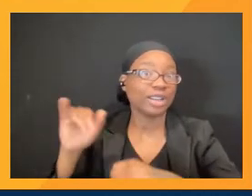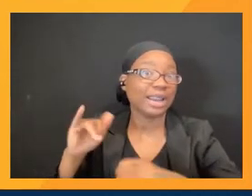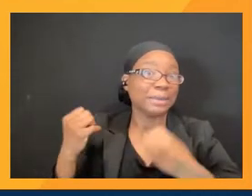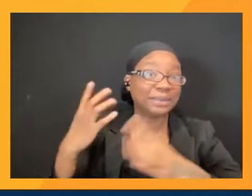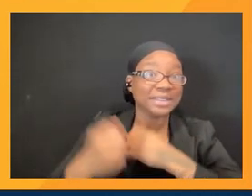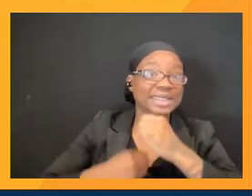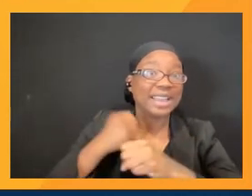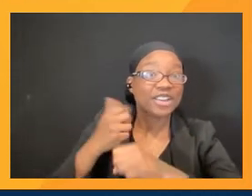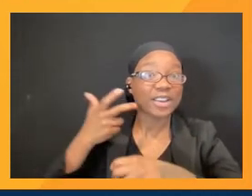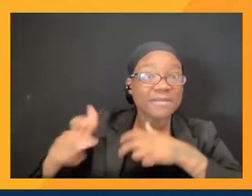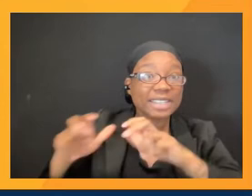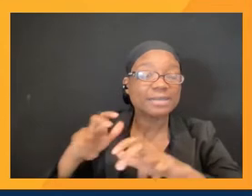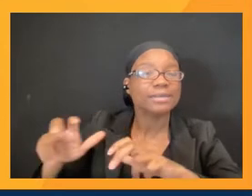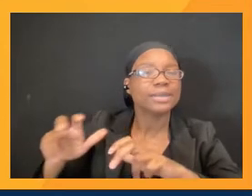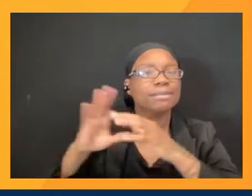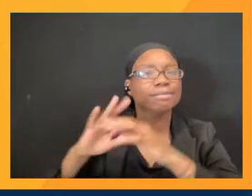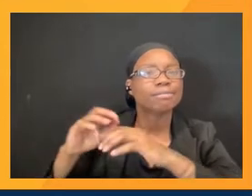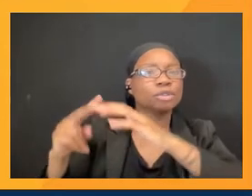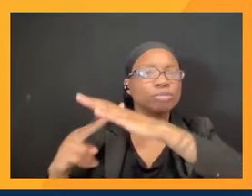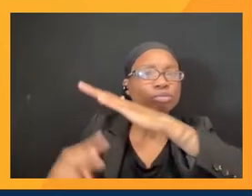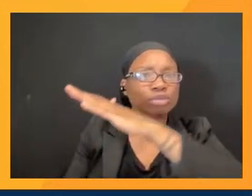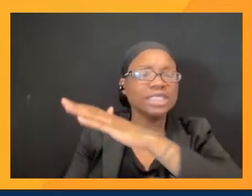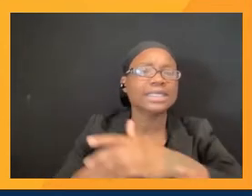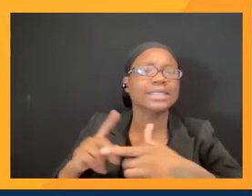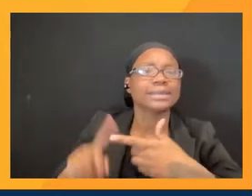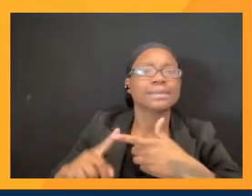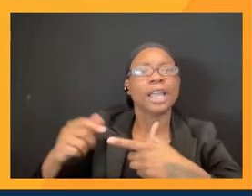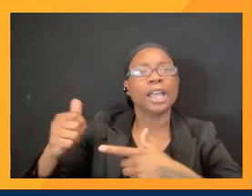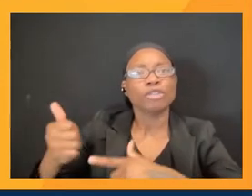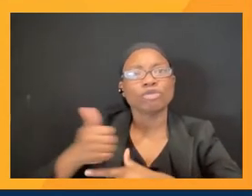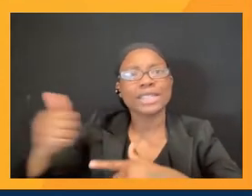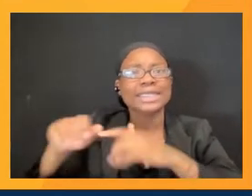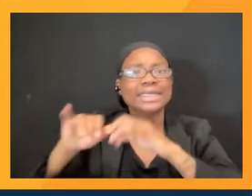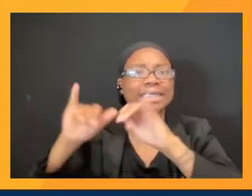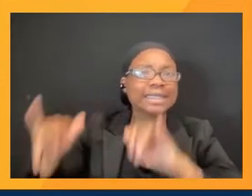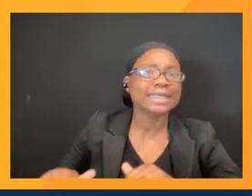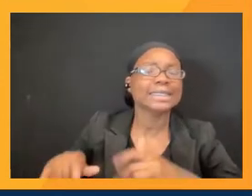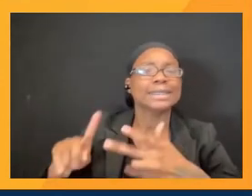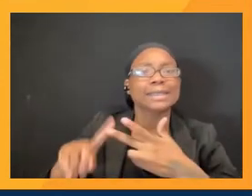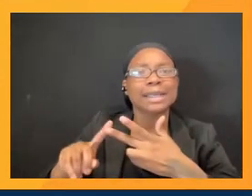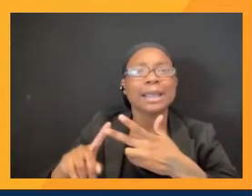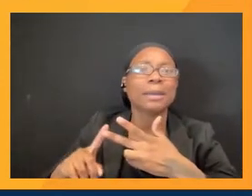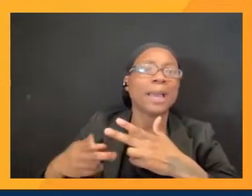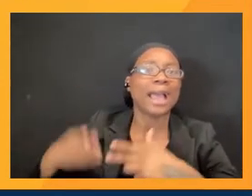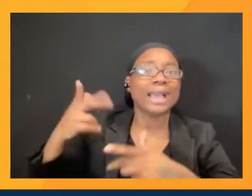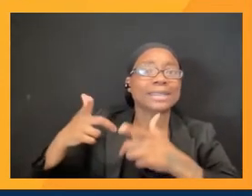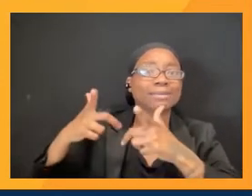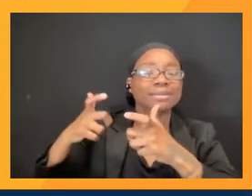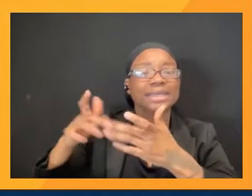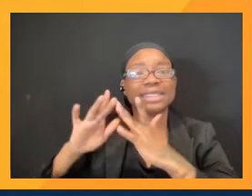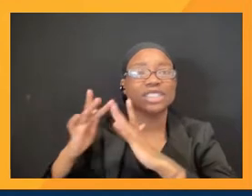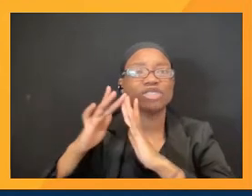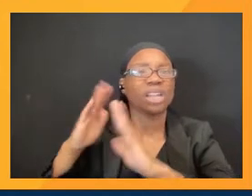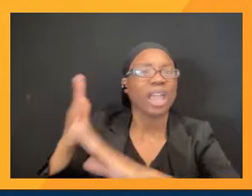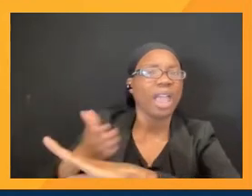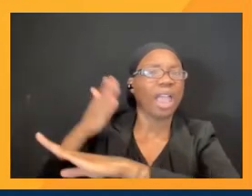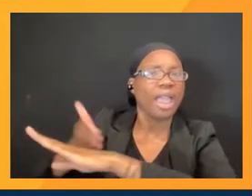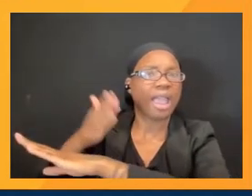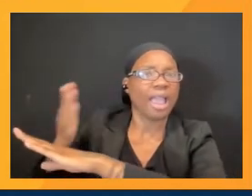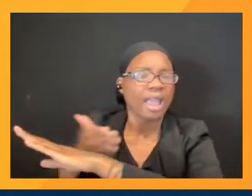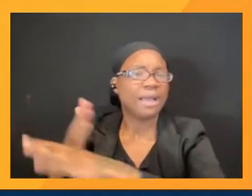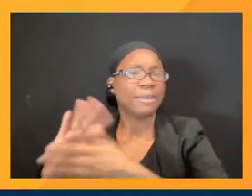you can feel separate from what's going on in Washington, D.C., and you feel like your focus is putting food on the table for your family. While in